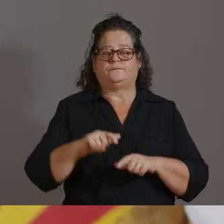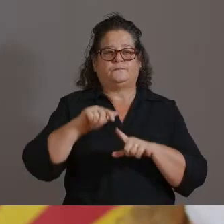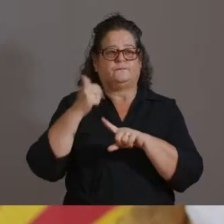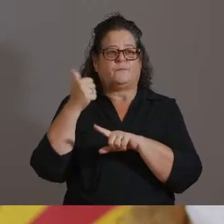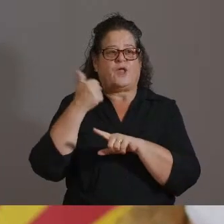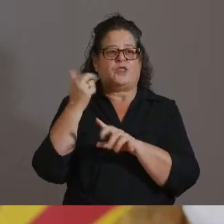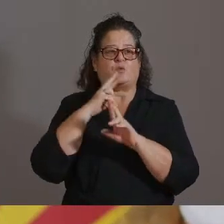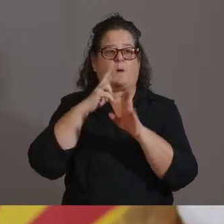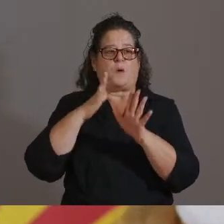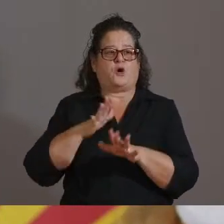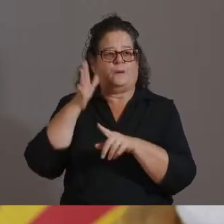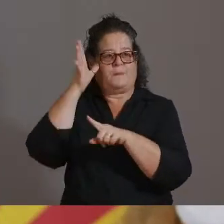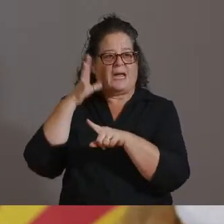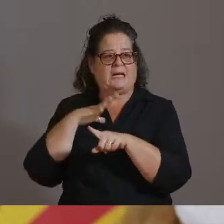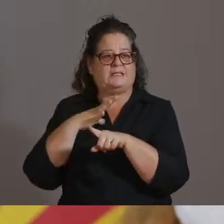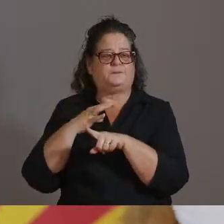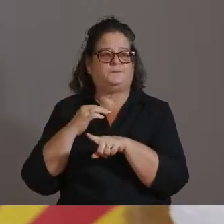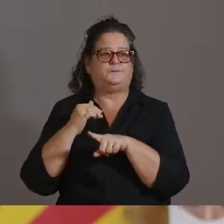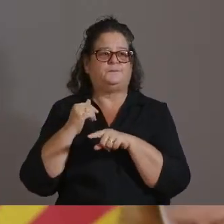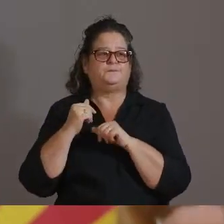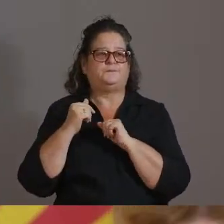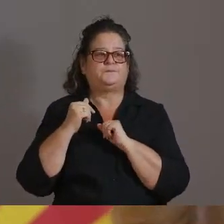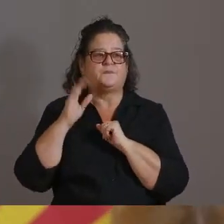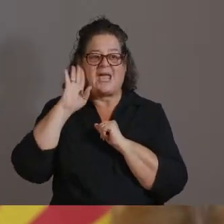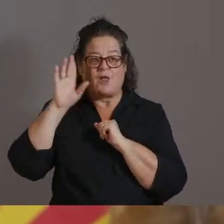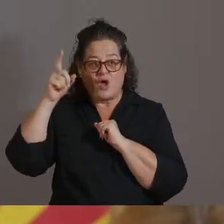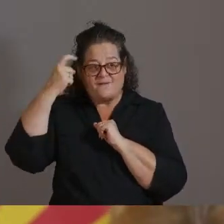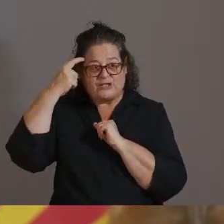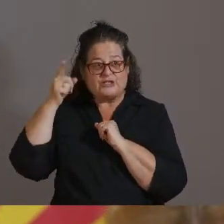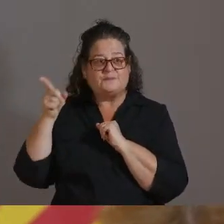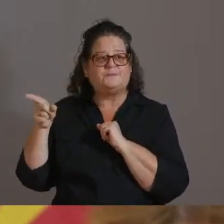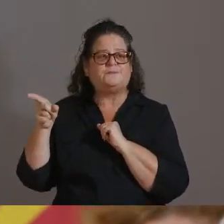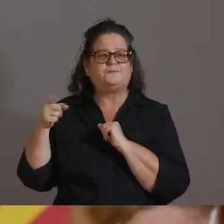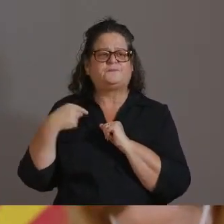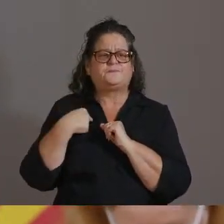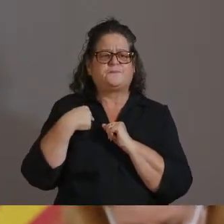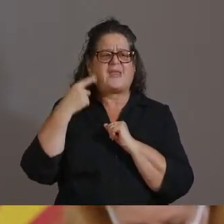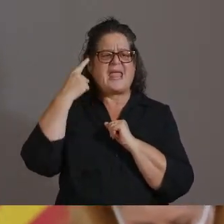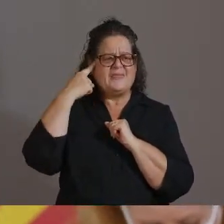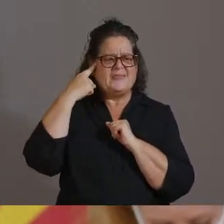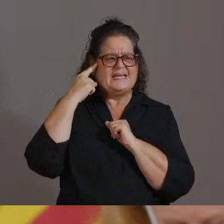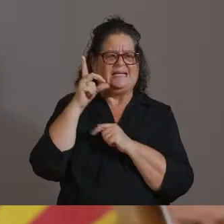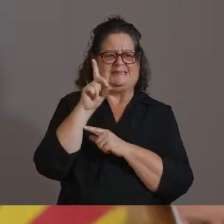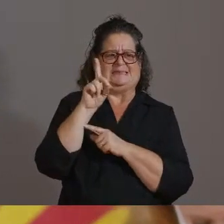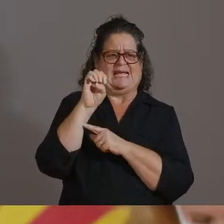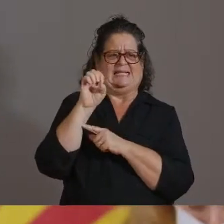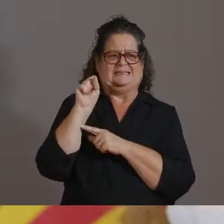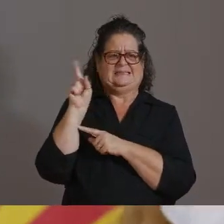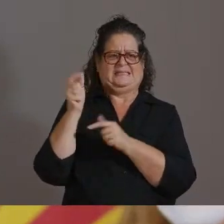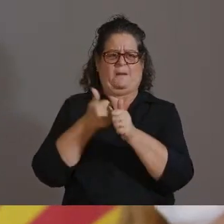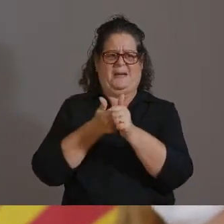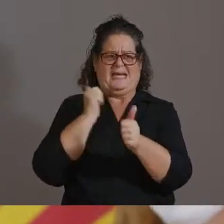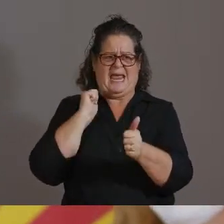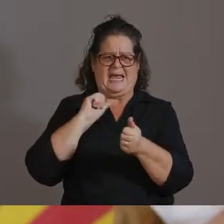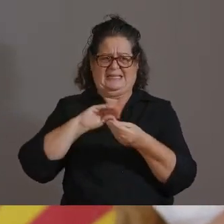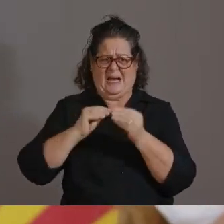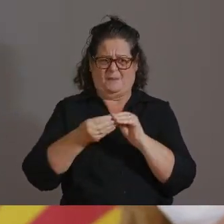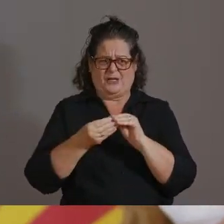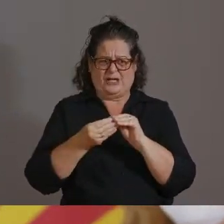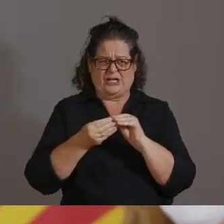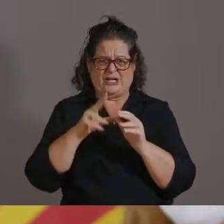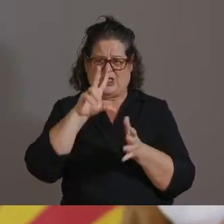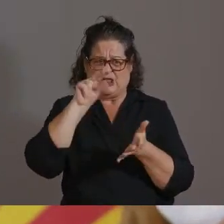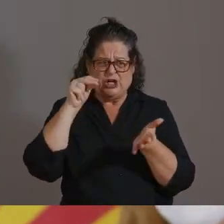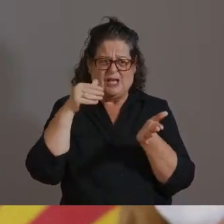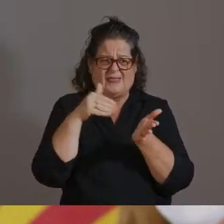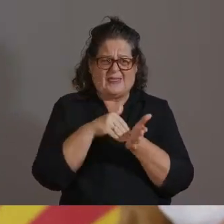Hello, Governor. At last check last week, I believe the DES backlog was something around 30,000 cases that still needed adjudication.